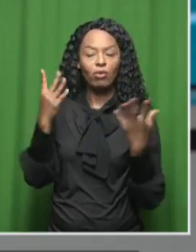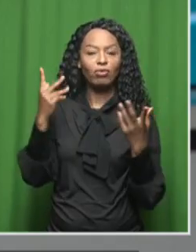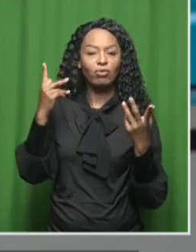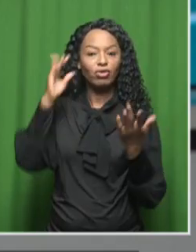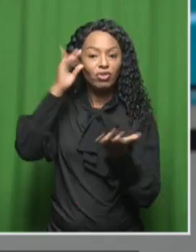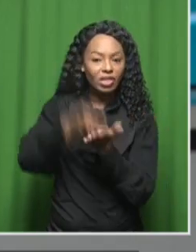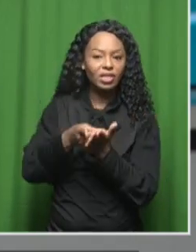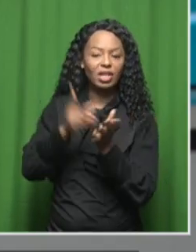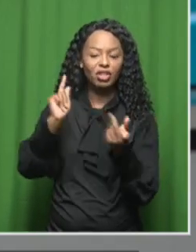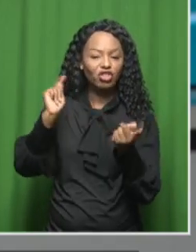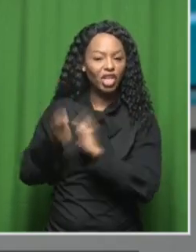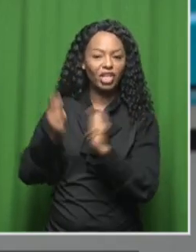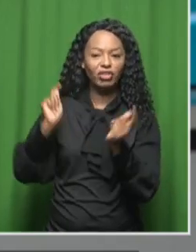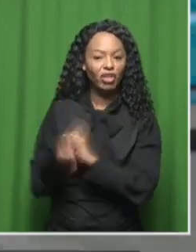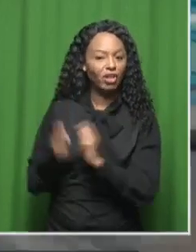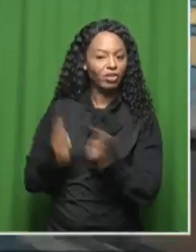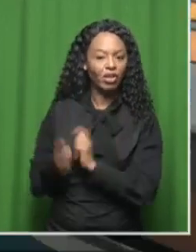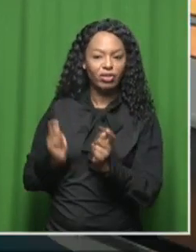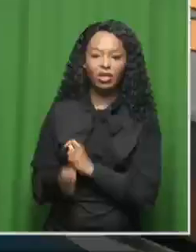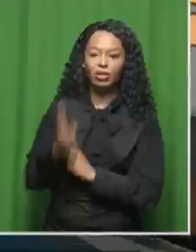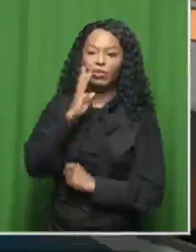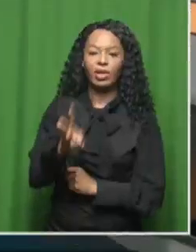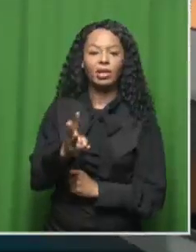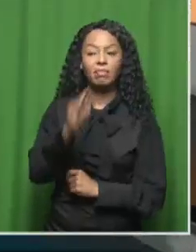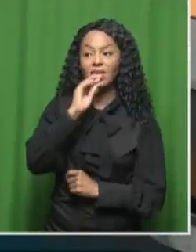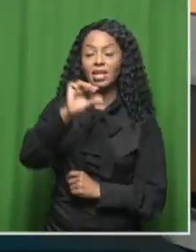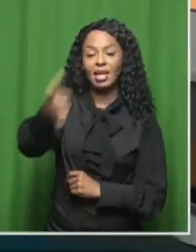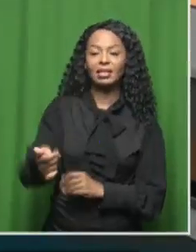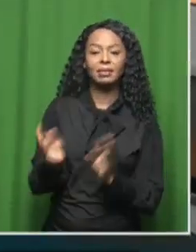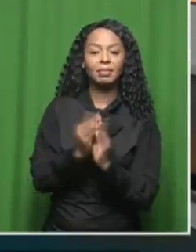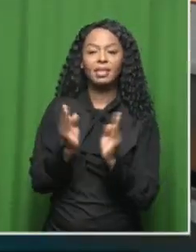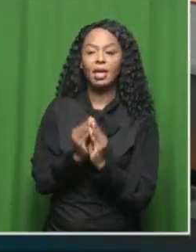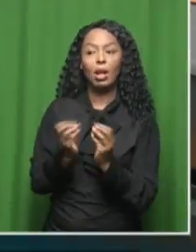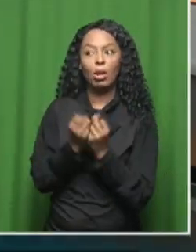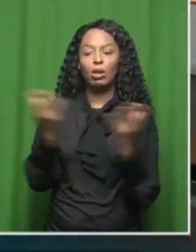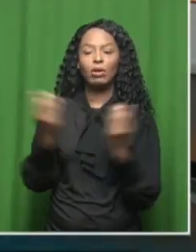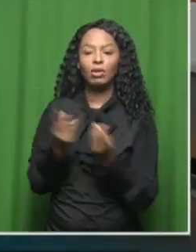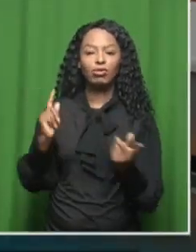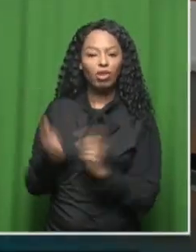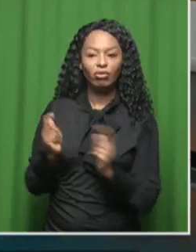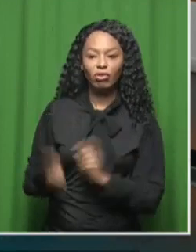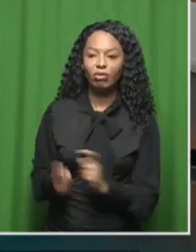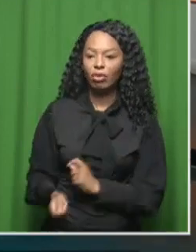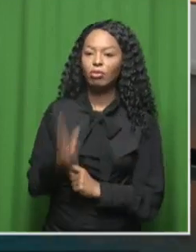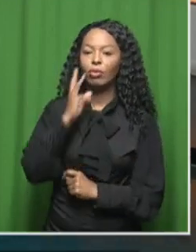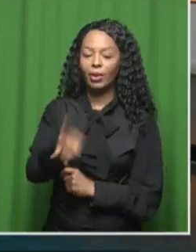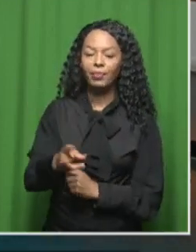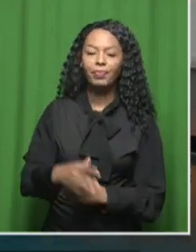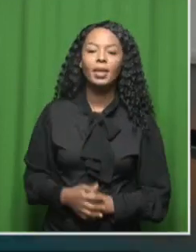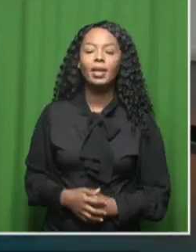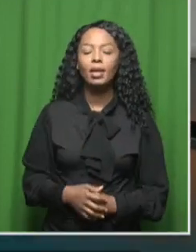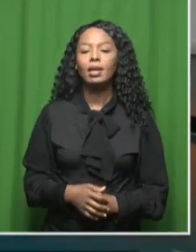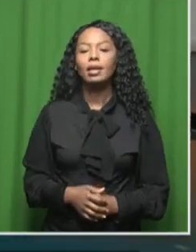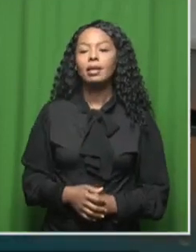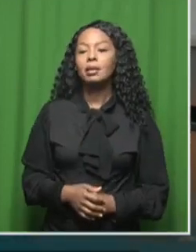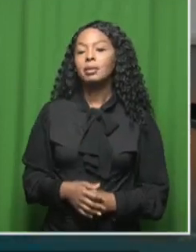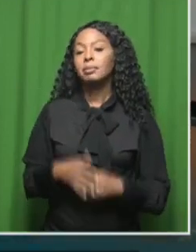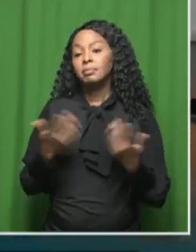reversal come a next meeting. It's unfortunately true that the US delegation at this conference of the